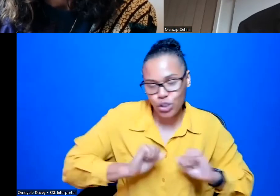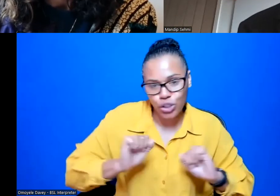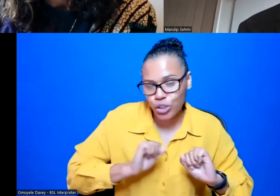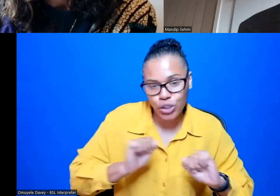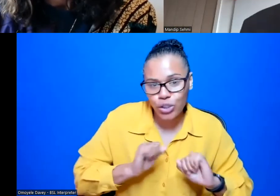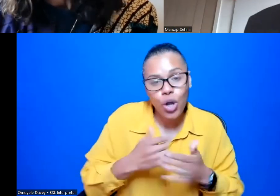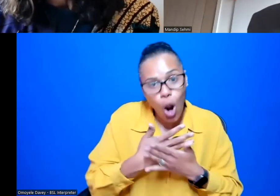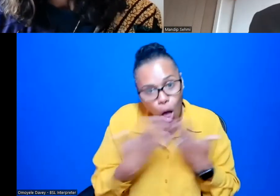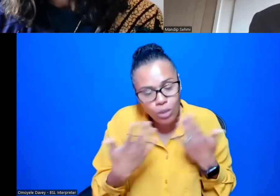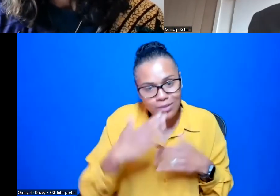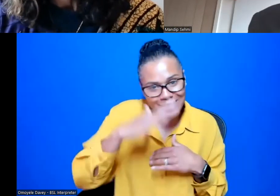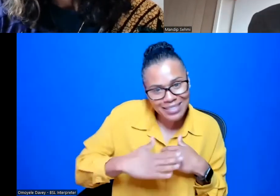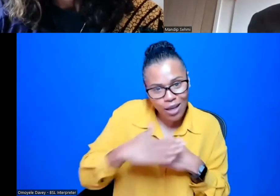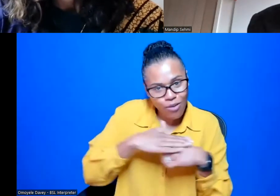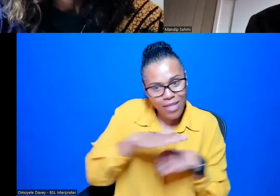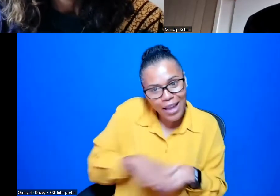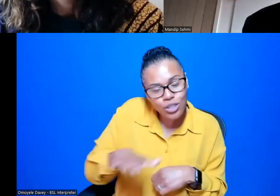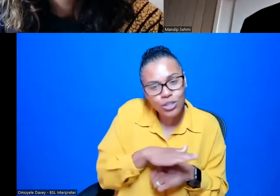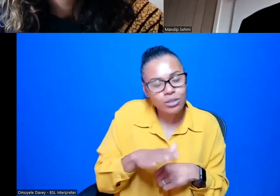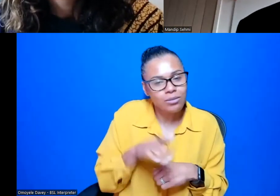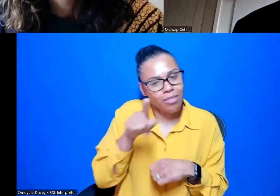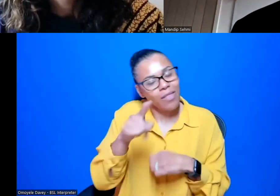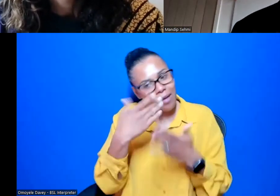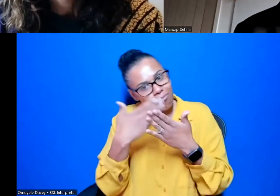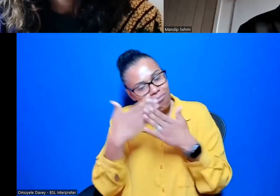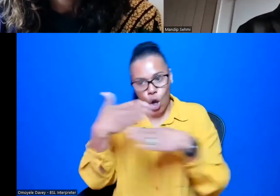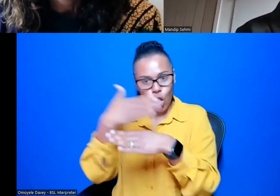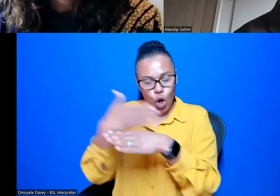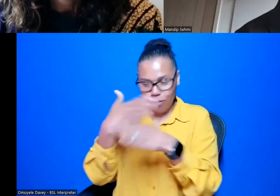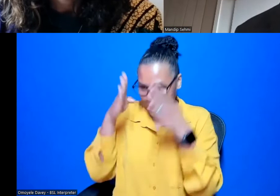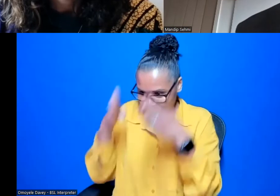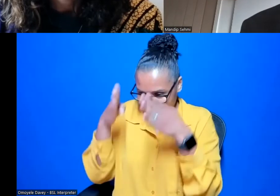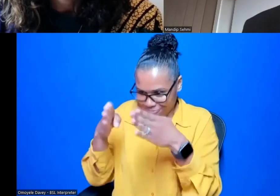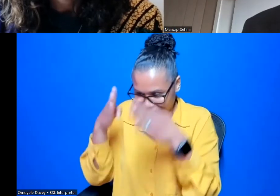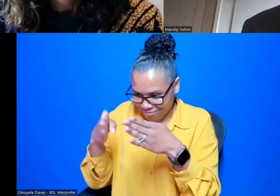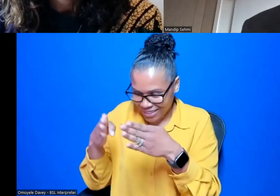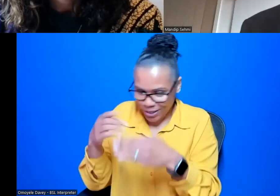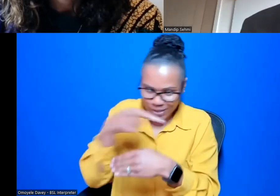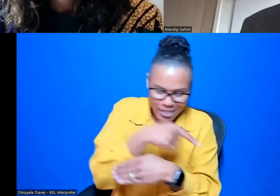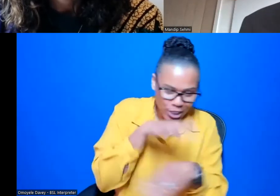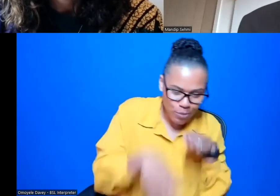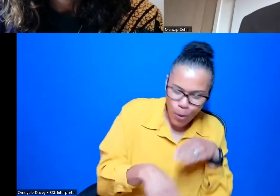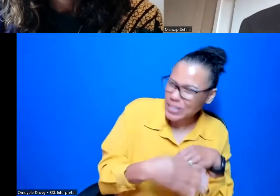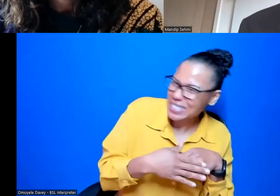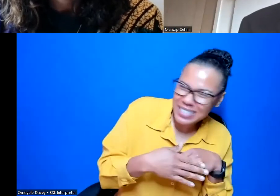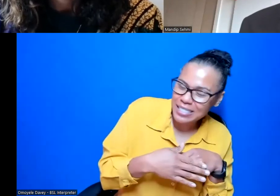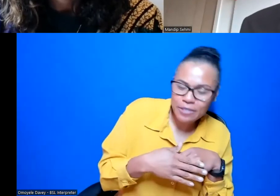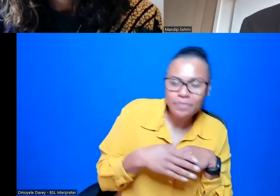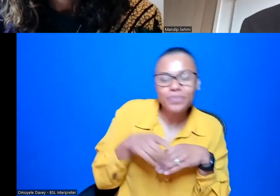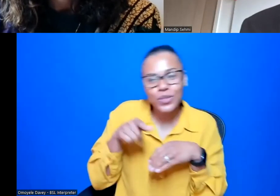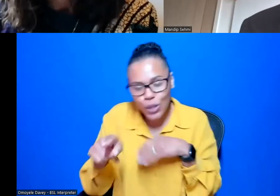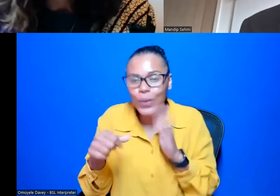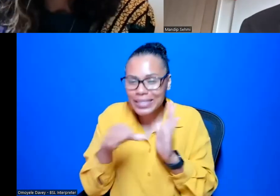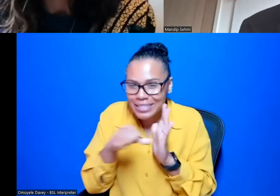South Asians are going to be career minded. It's very difficult to change that mindset until we get more athletes that are showing at the highest level.